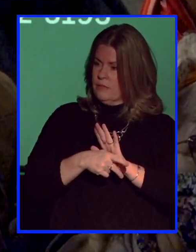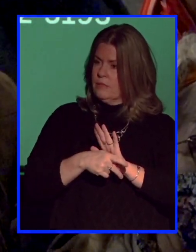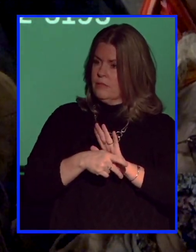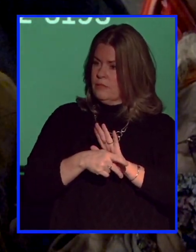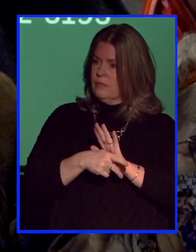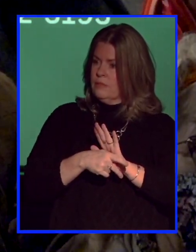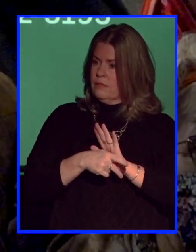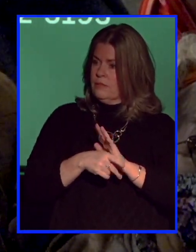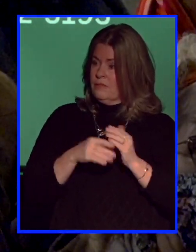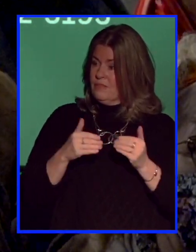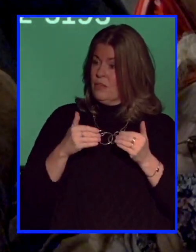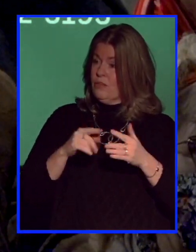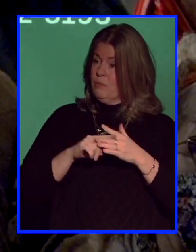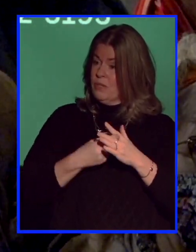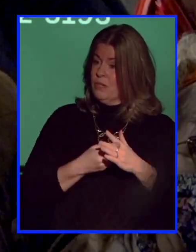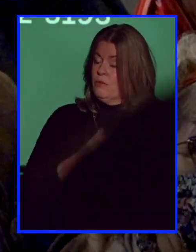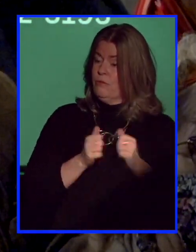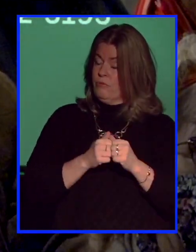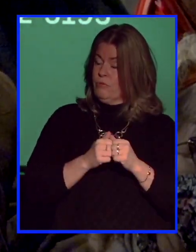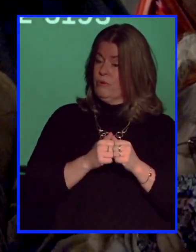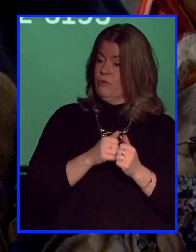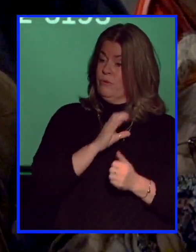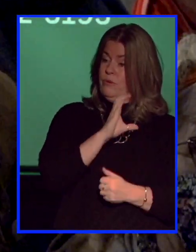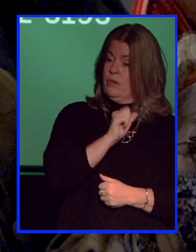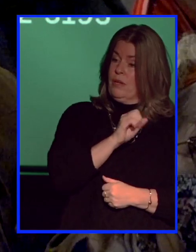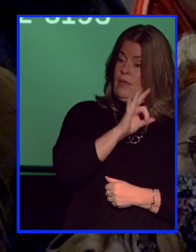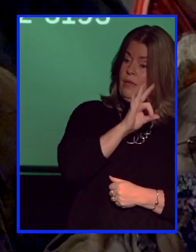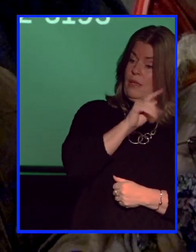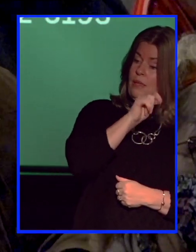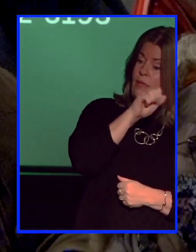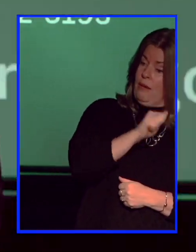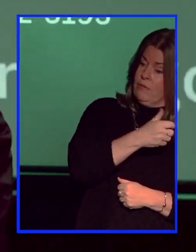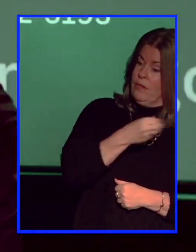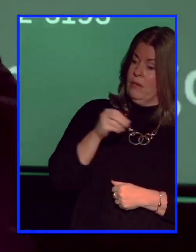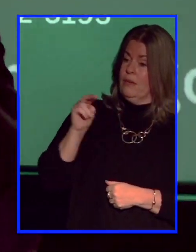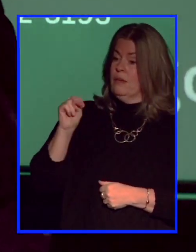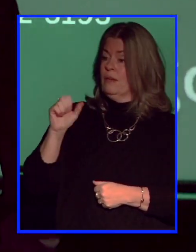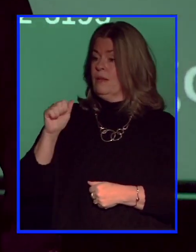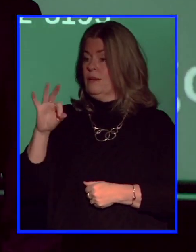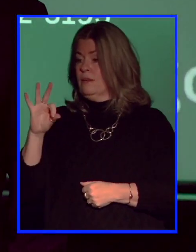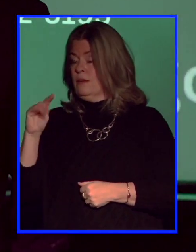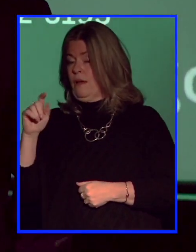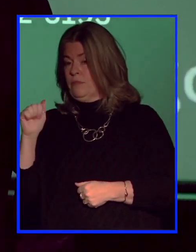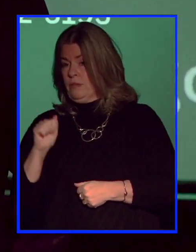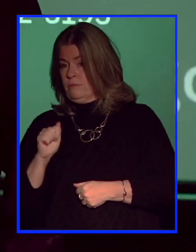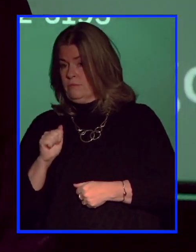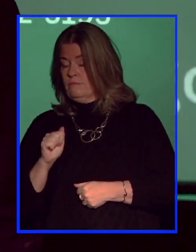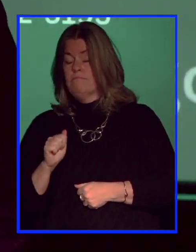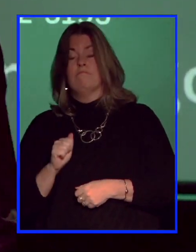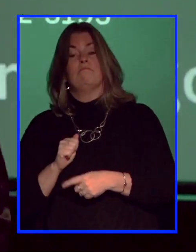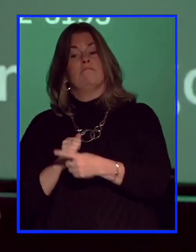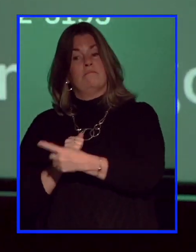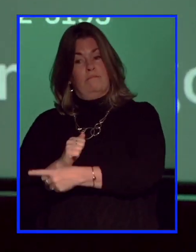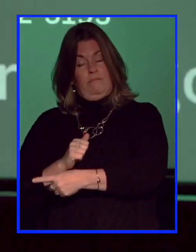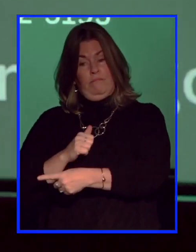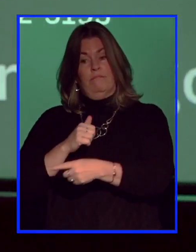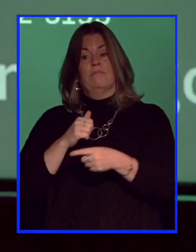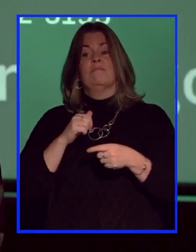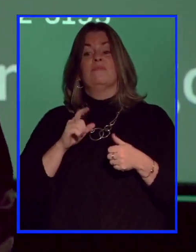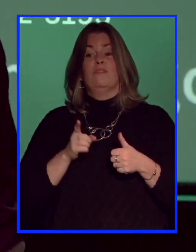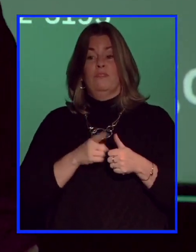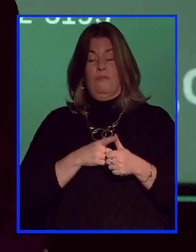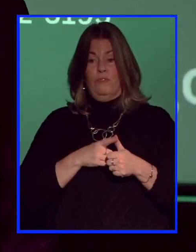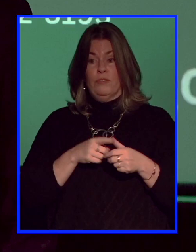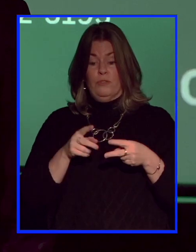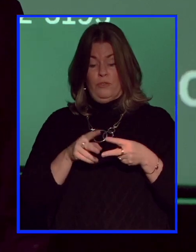through CAFTA and NAFTA. Well, two things. Dean, first of all, thank you for the incredible work you've done